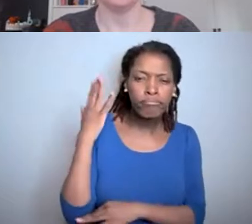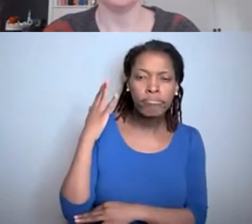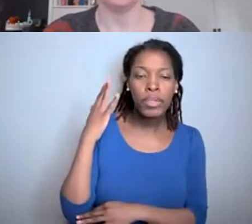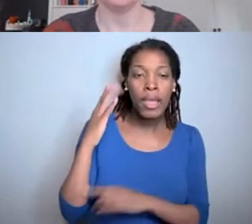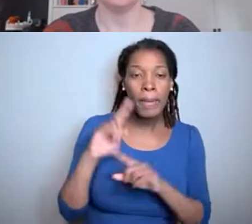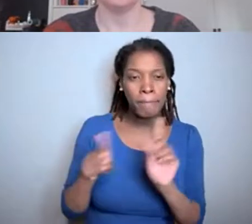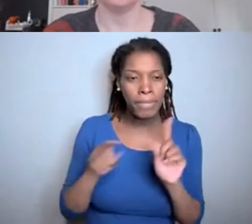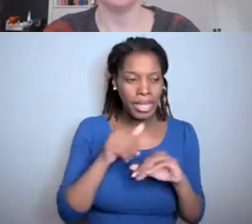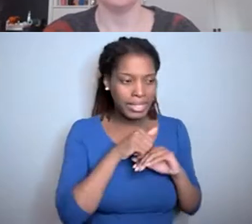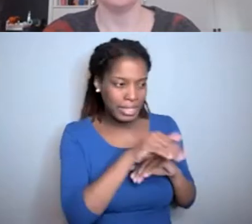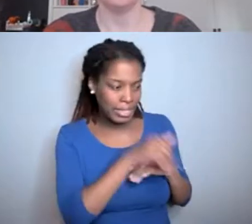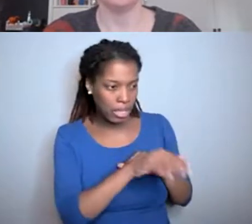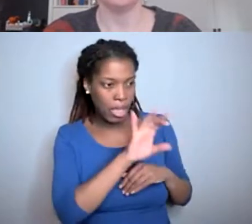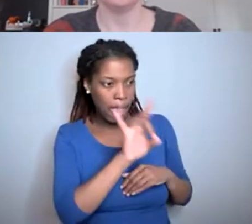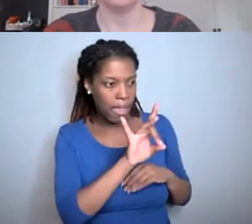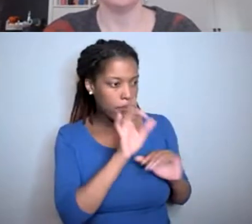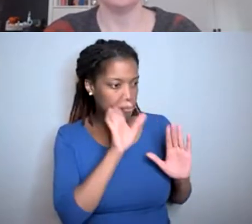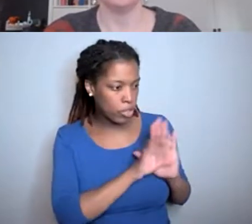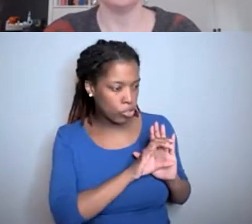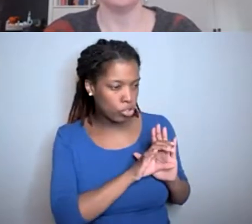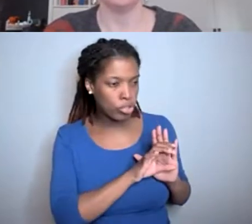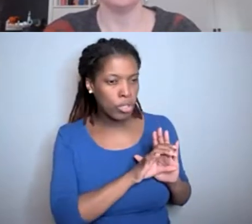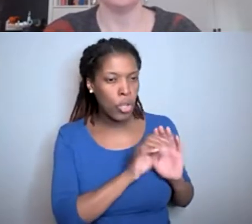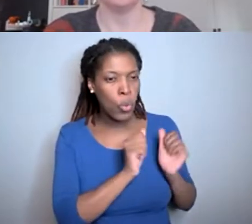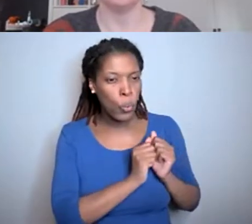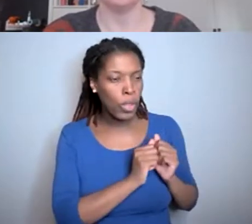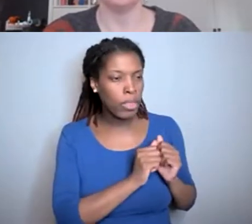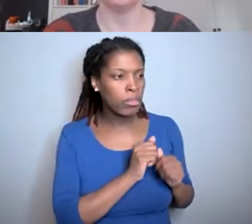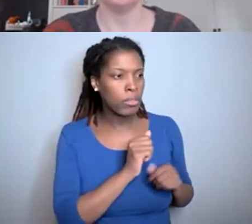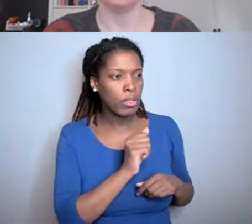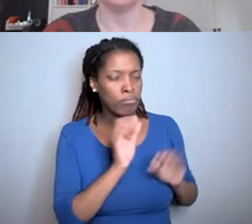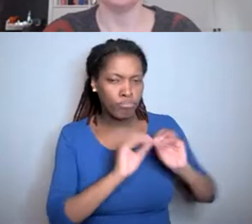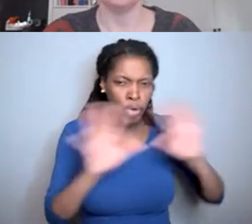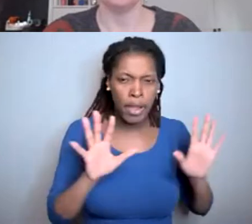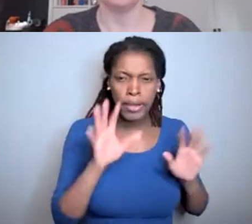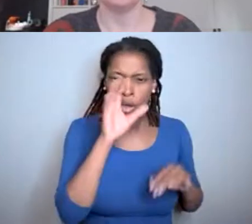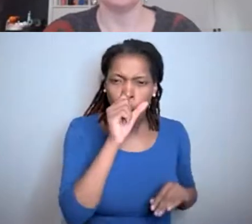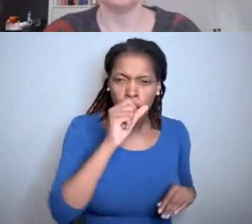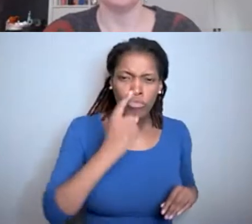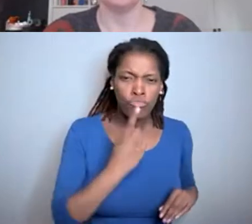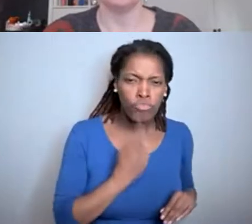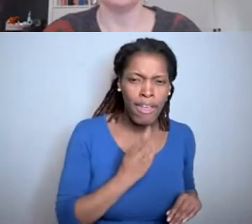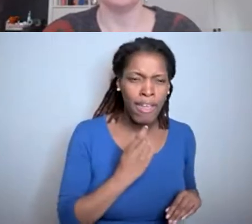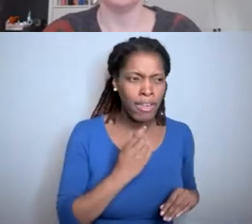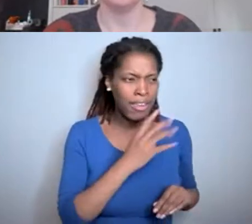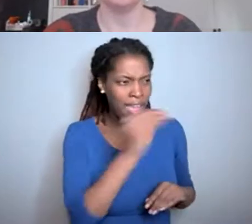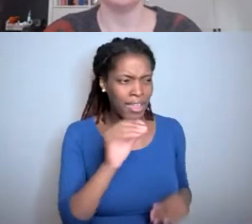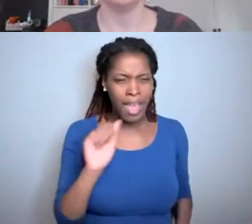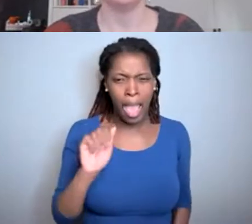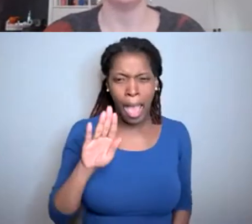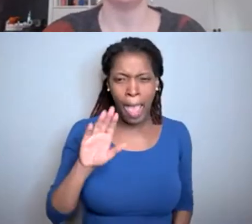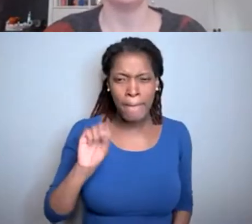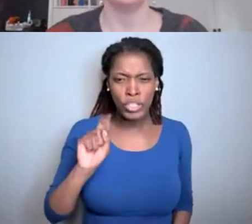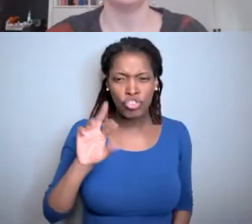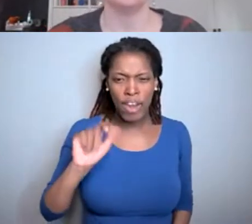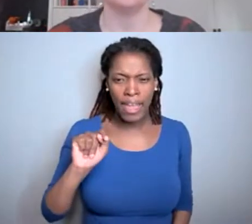has like warm hues and is like abstract you know that obviously is not right there's that's